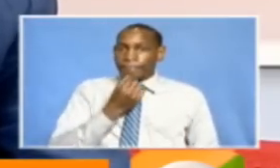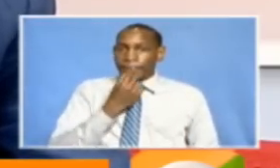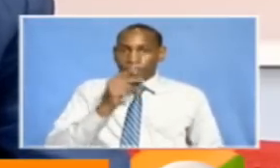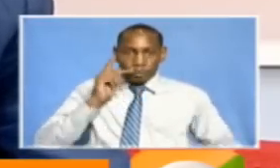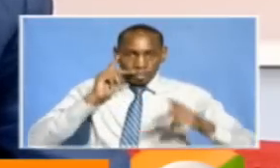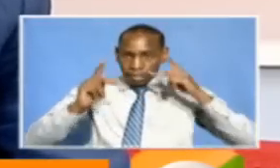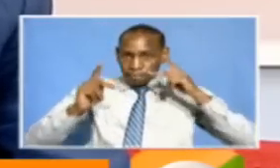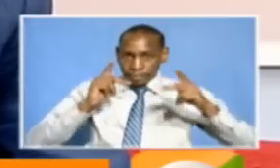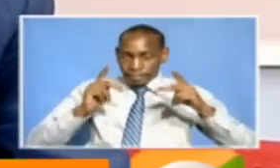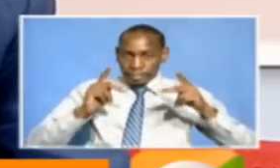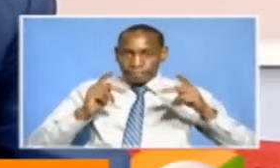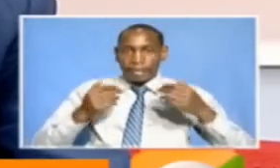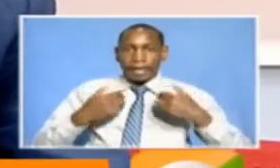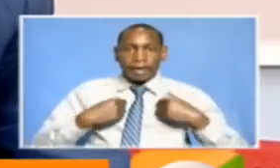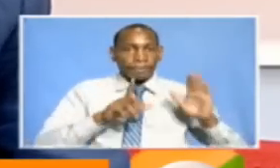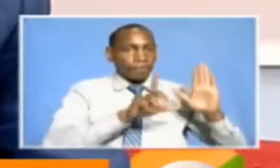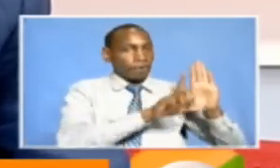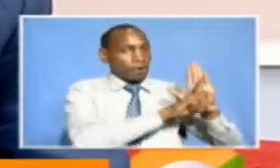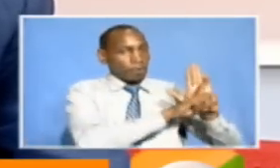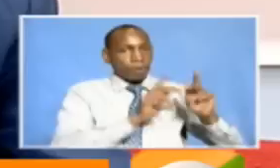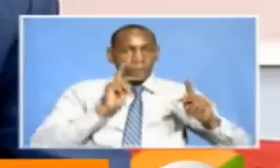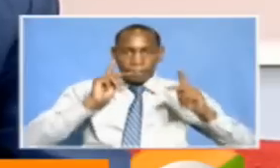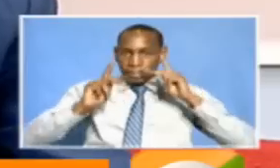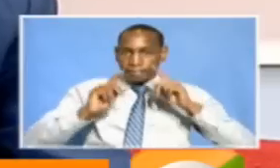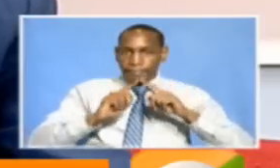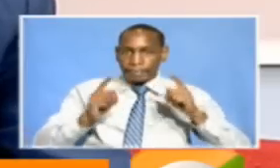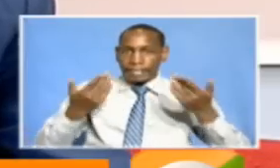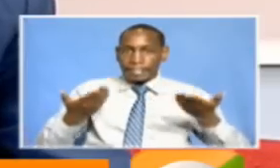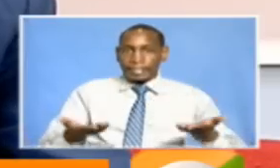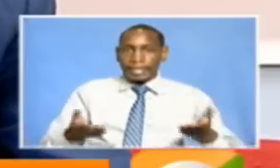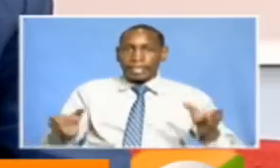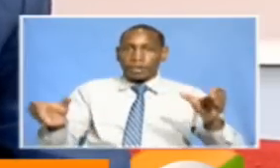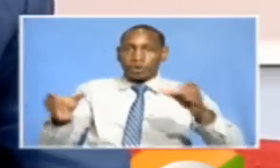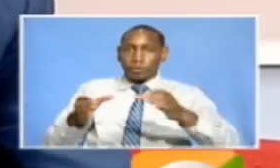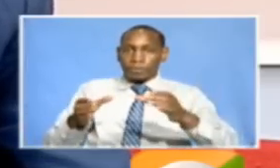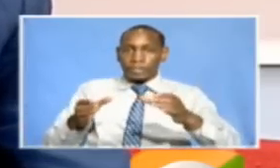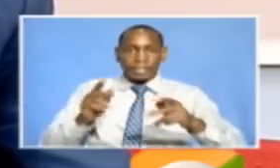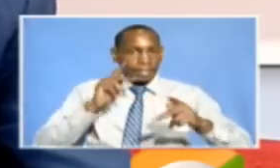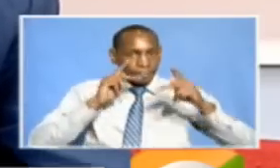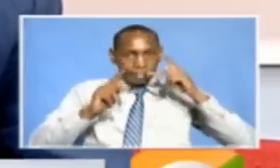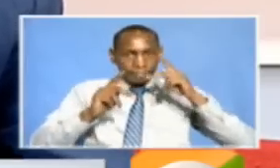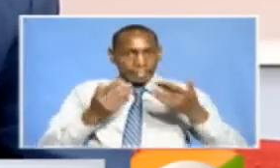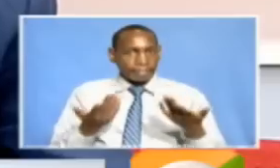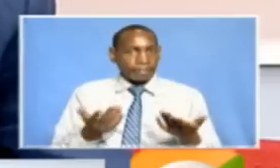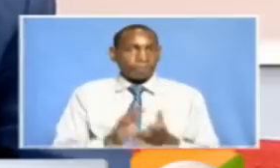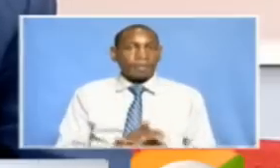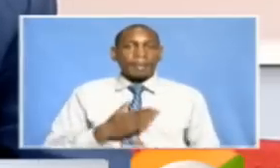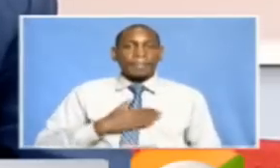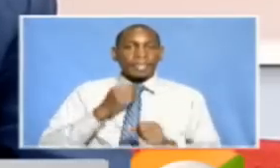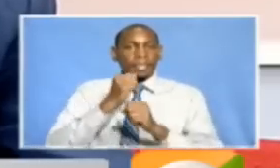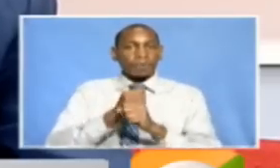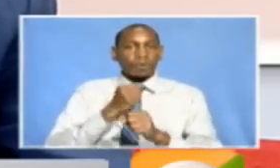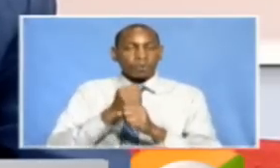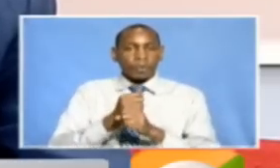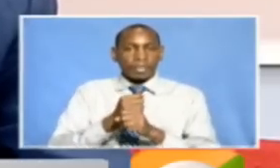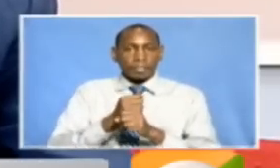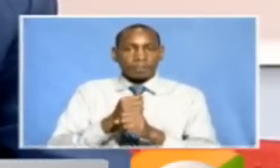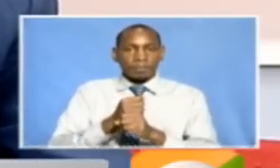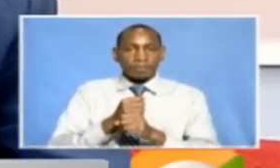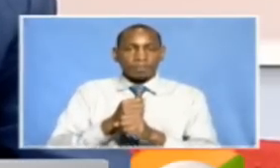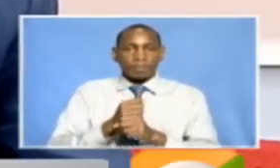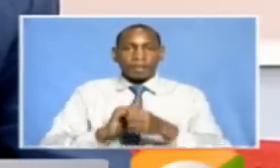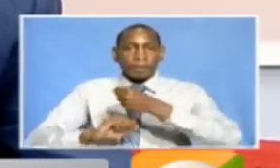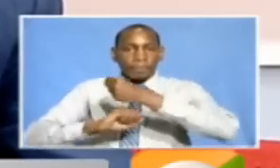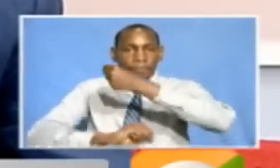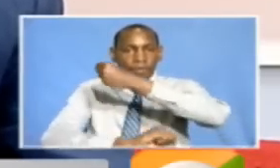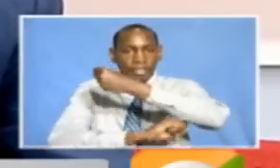at it. There's also the legal way of looking at it. But now coming to the community way of looking at it, I work for Elizabeth Glazer Pediatric AIDS Foundation.